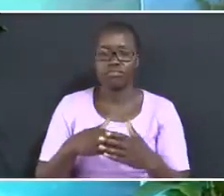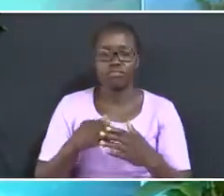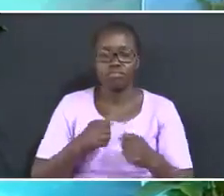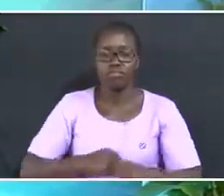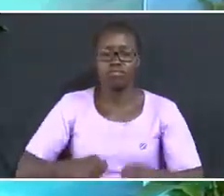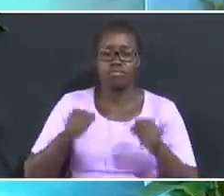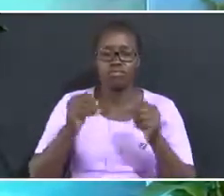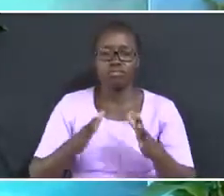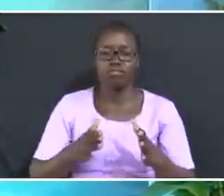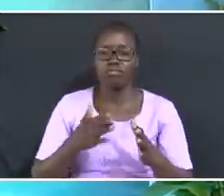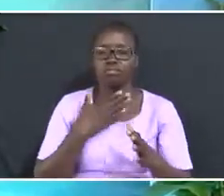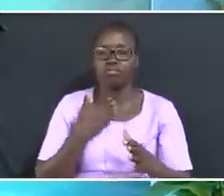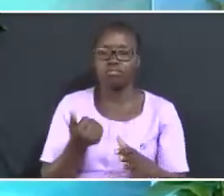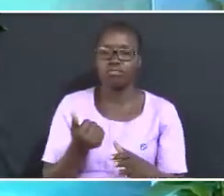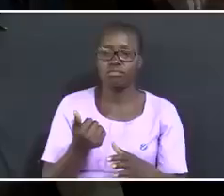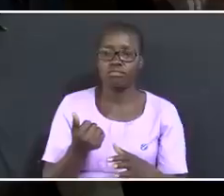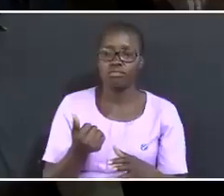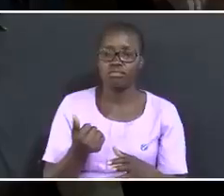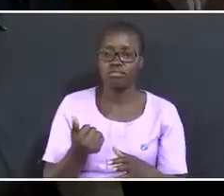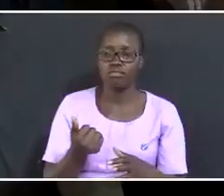who would want